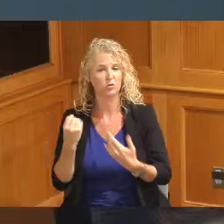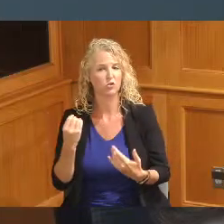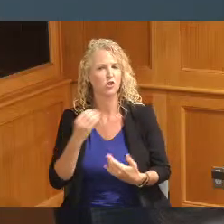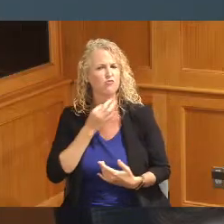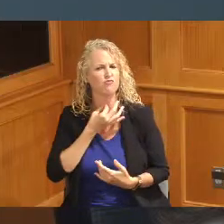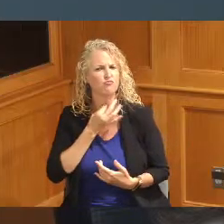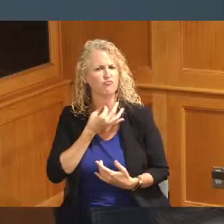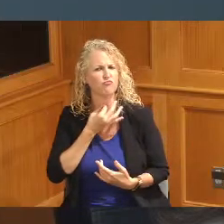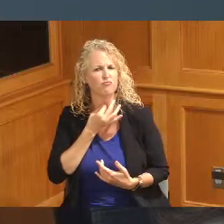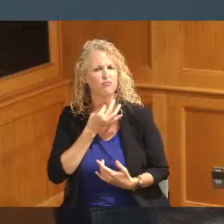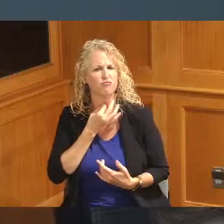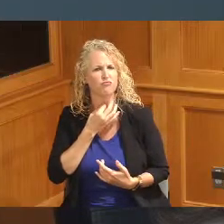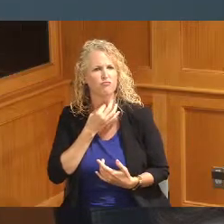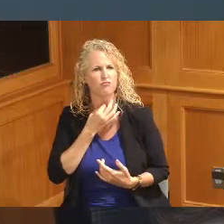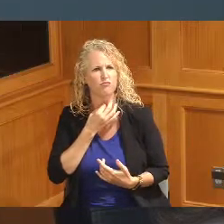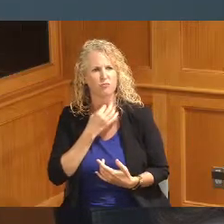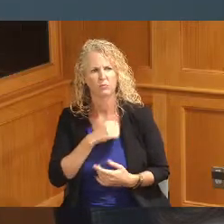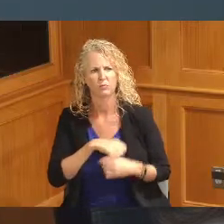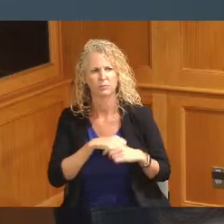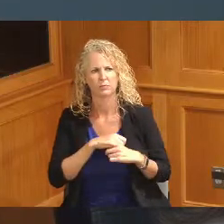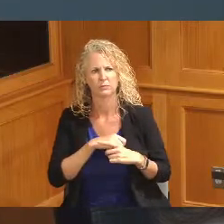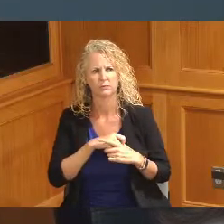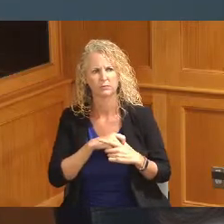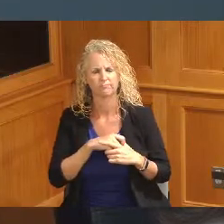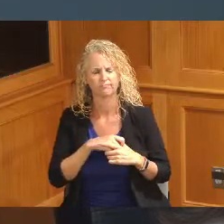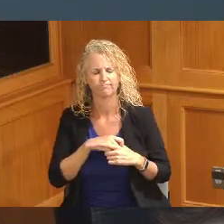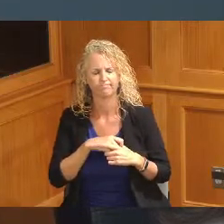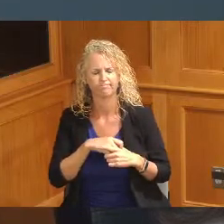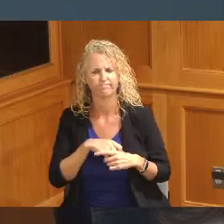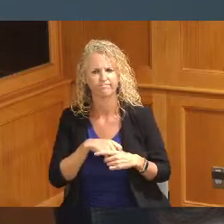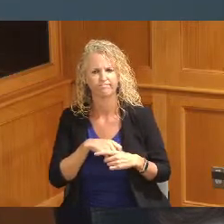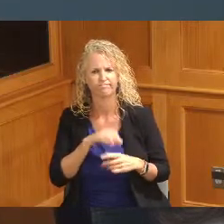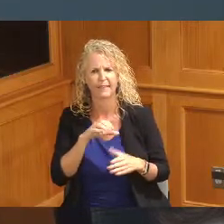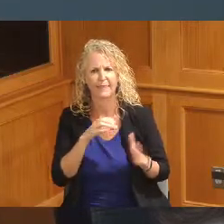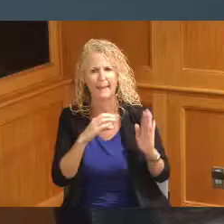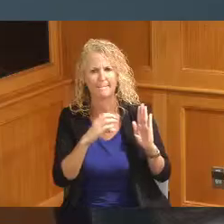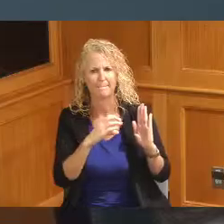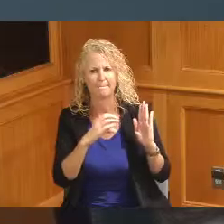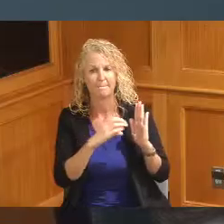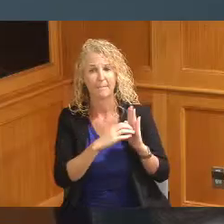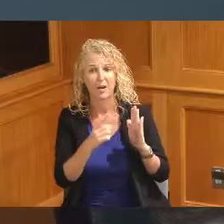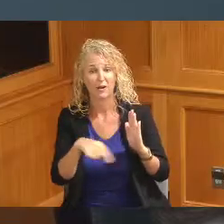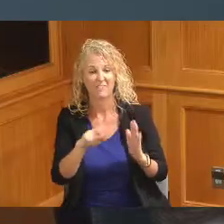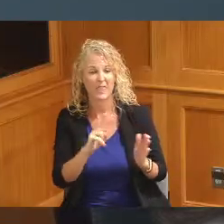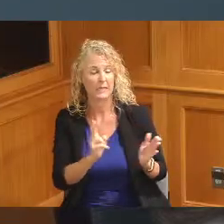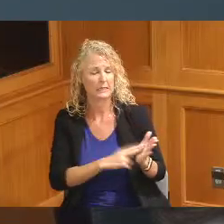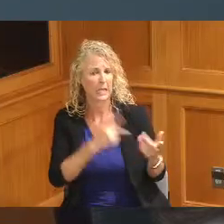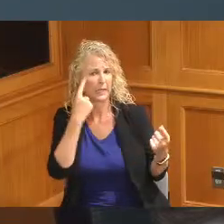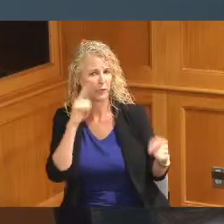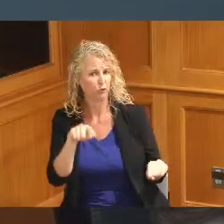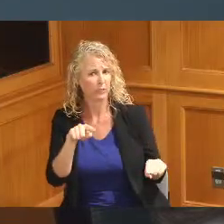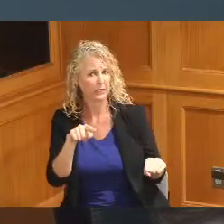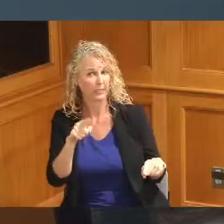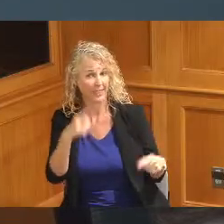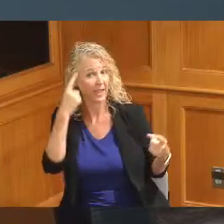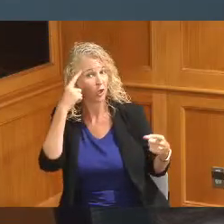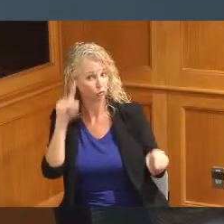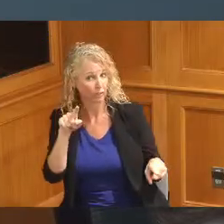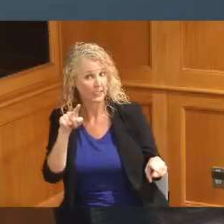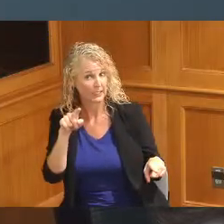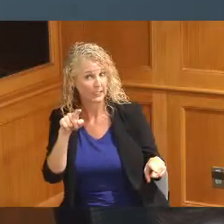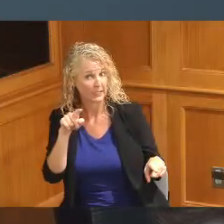just wonder what particularly in that paragraph did they sign and agree to? They agreed to